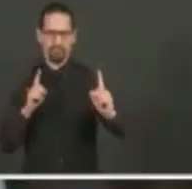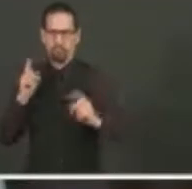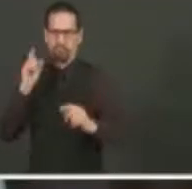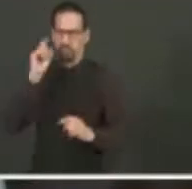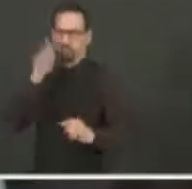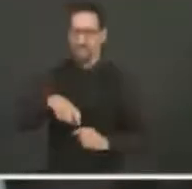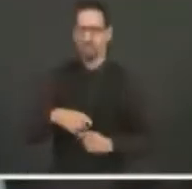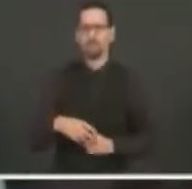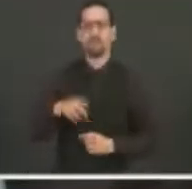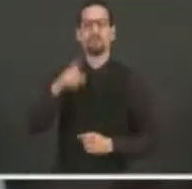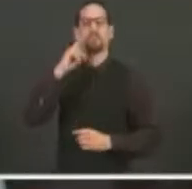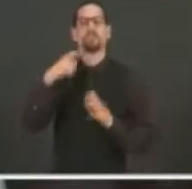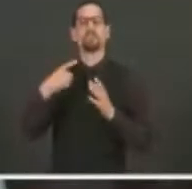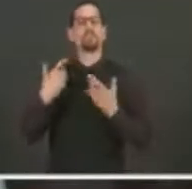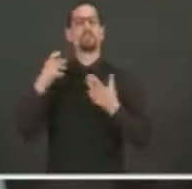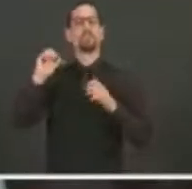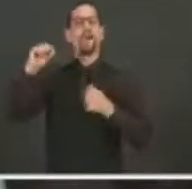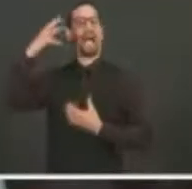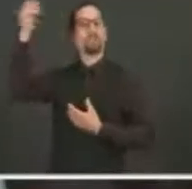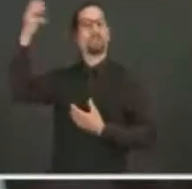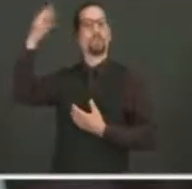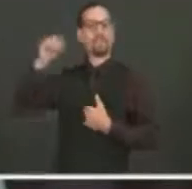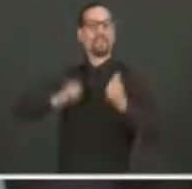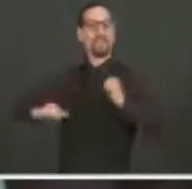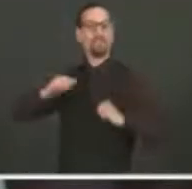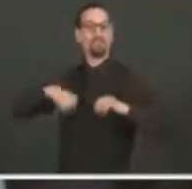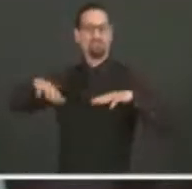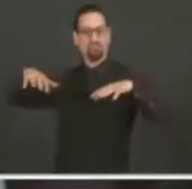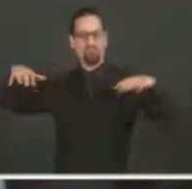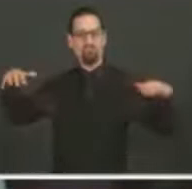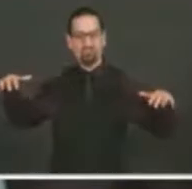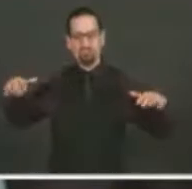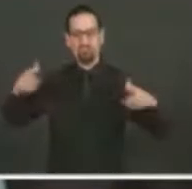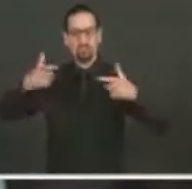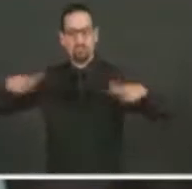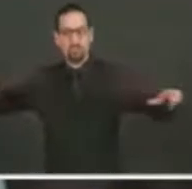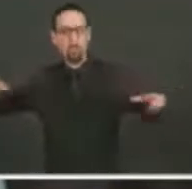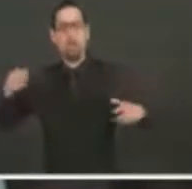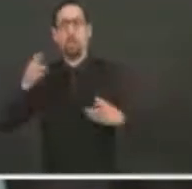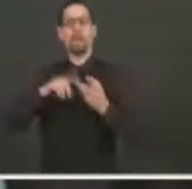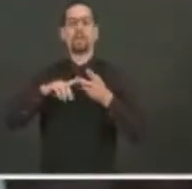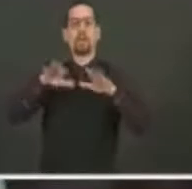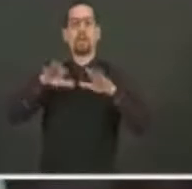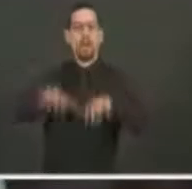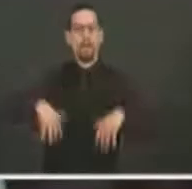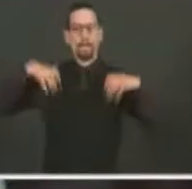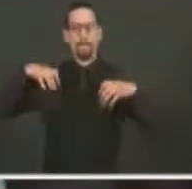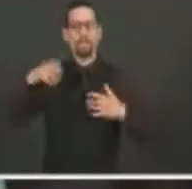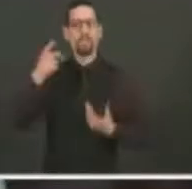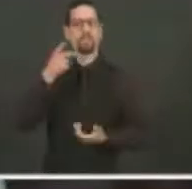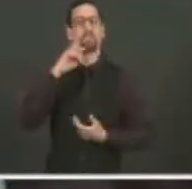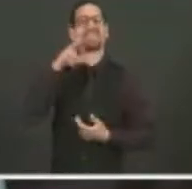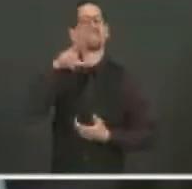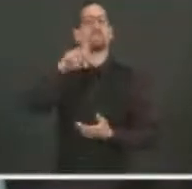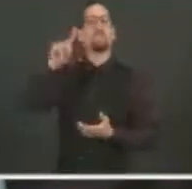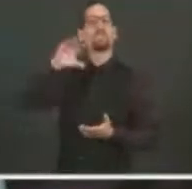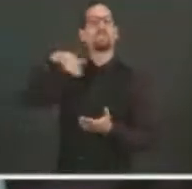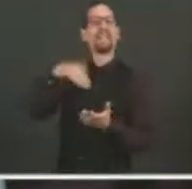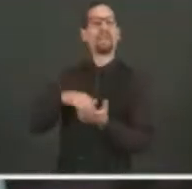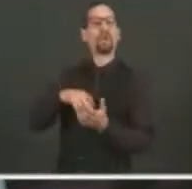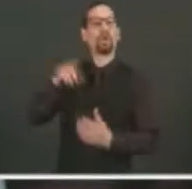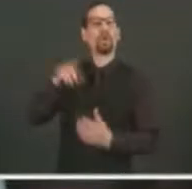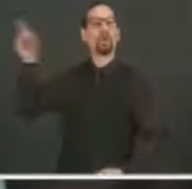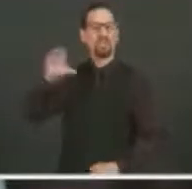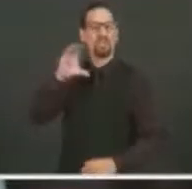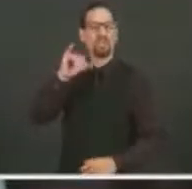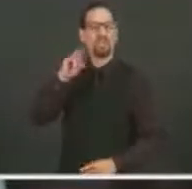like theaters, auditoriums, think like the Dunk in downtown Providence, where these